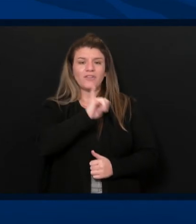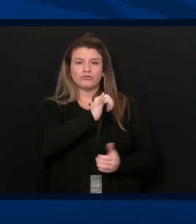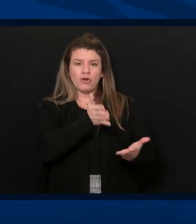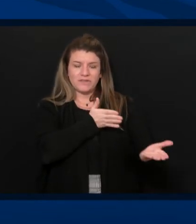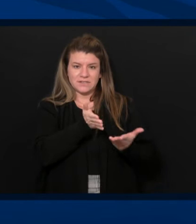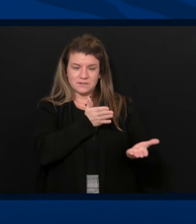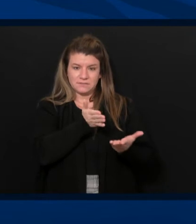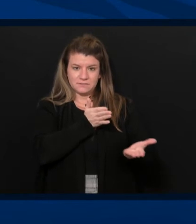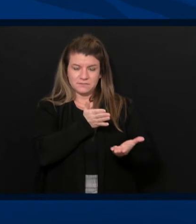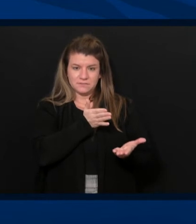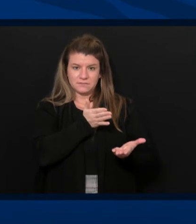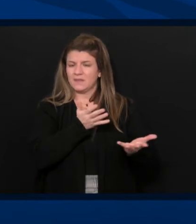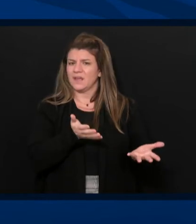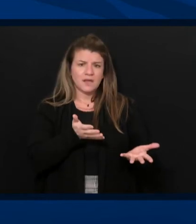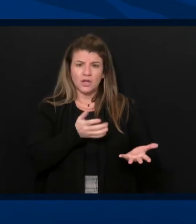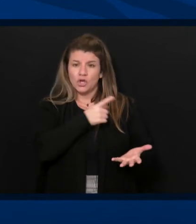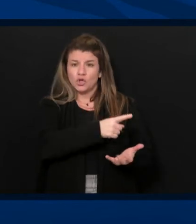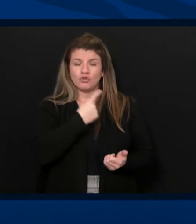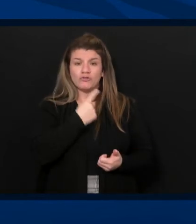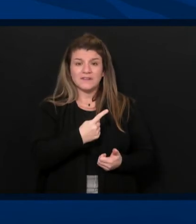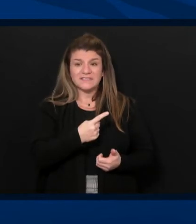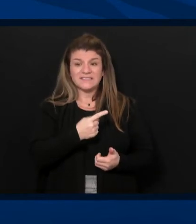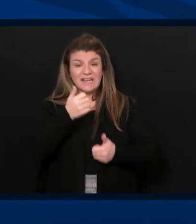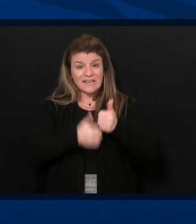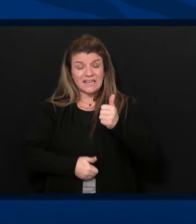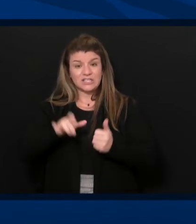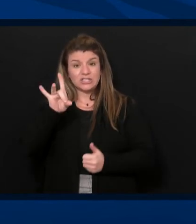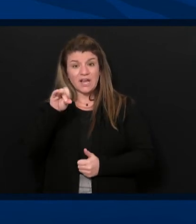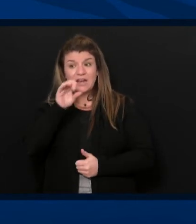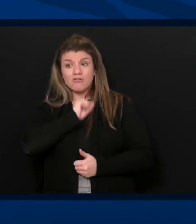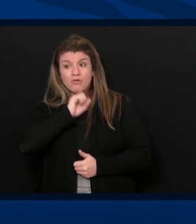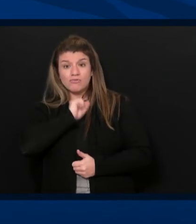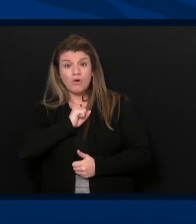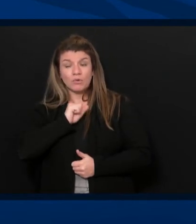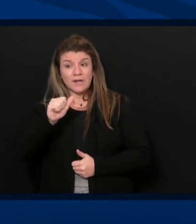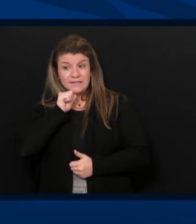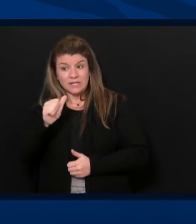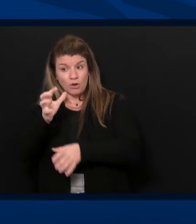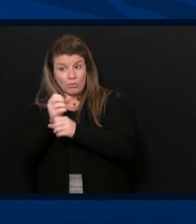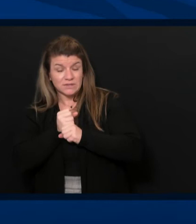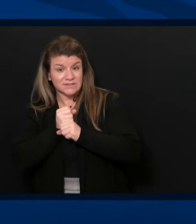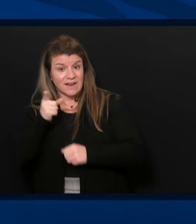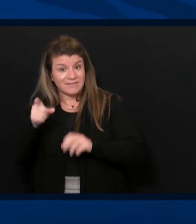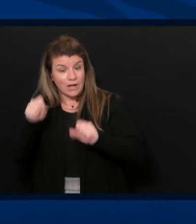services. Governor, you've said that each 80-year-old who doesn't get a dose of medication is in